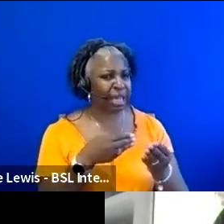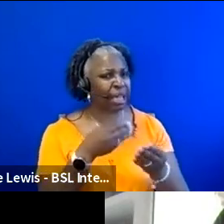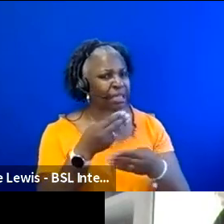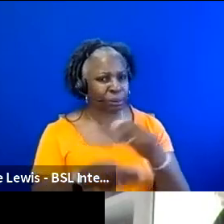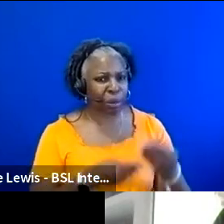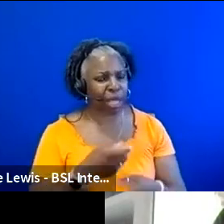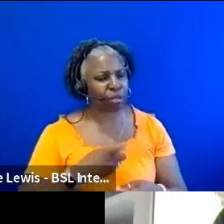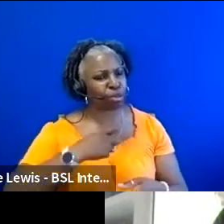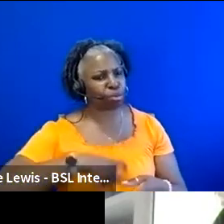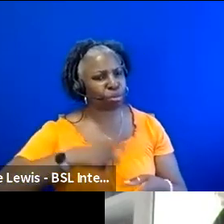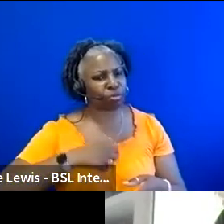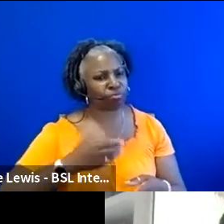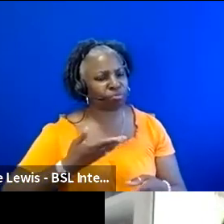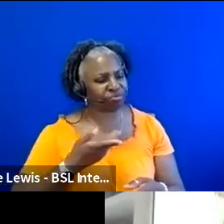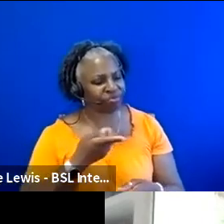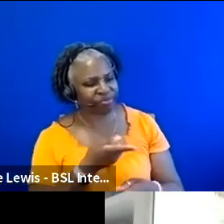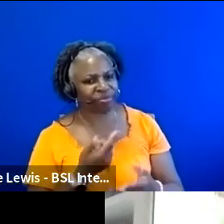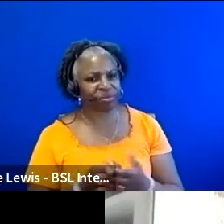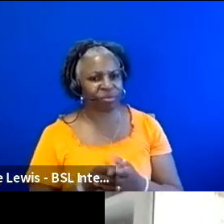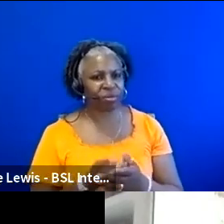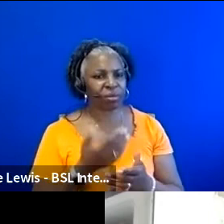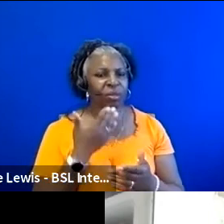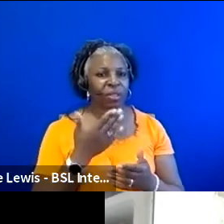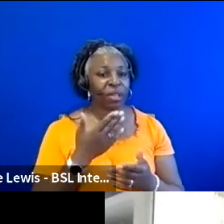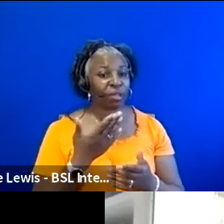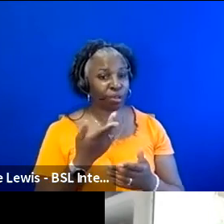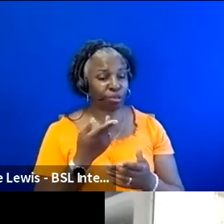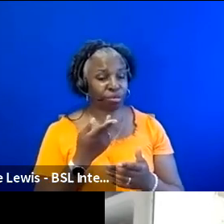difficult stories. So thank you for sharing your thoughts on that, Aida.